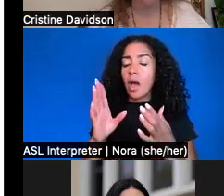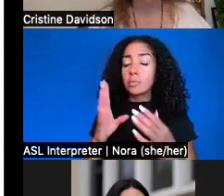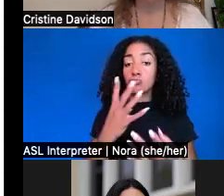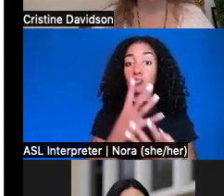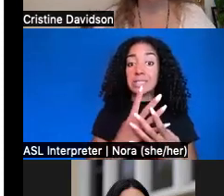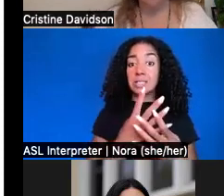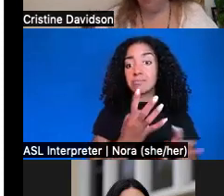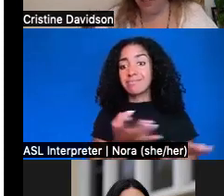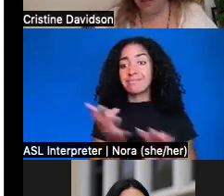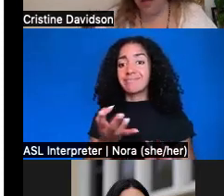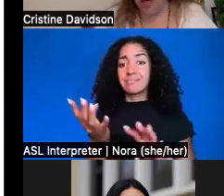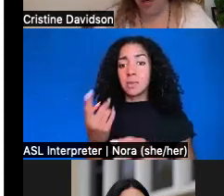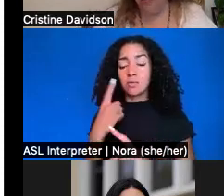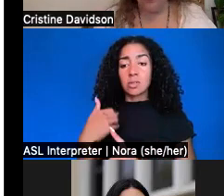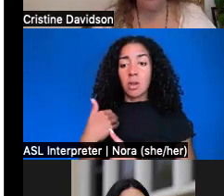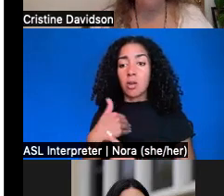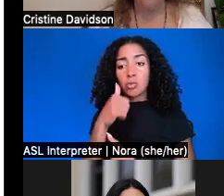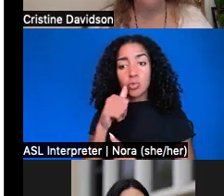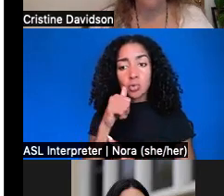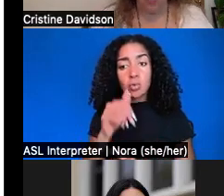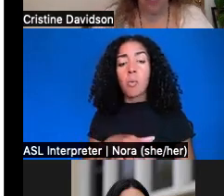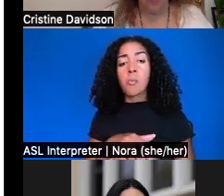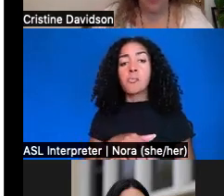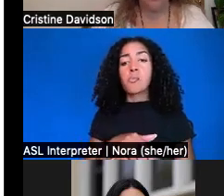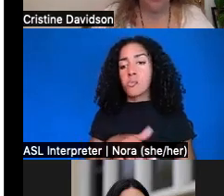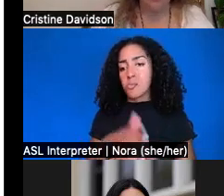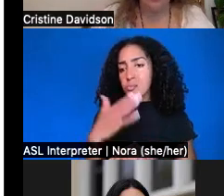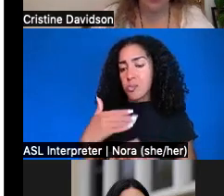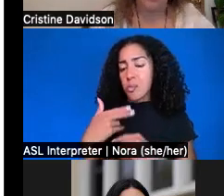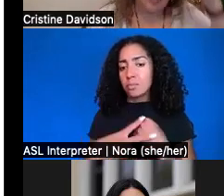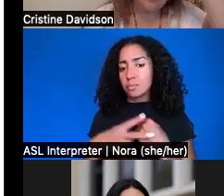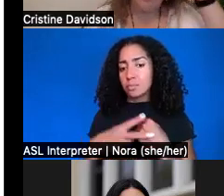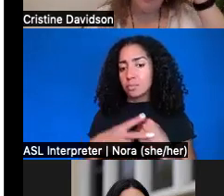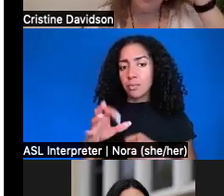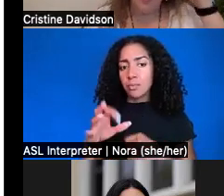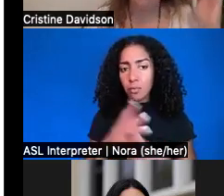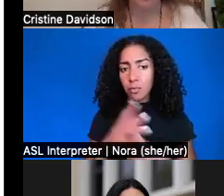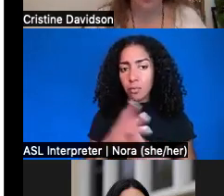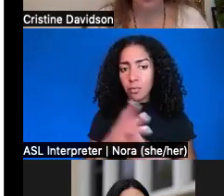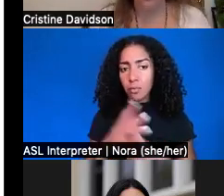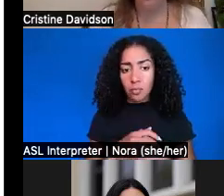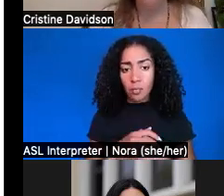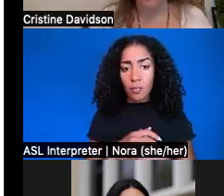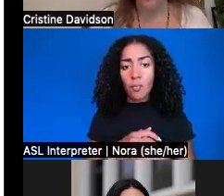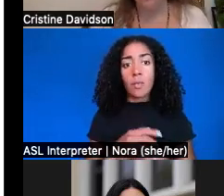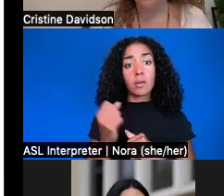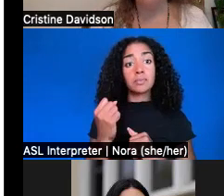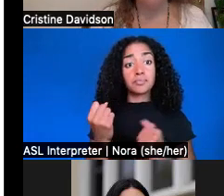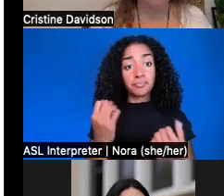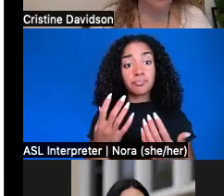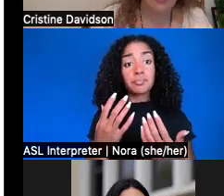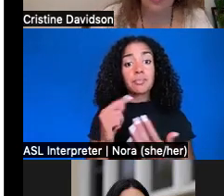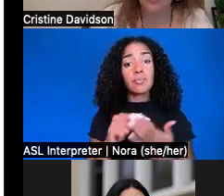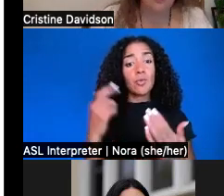Limited impulse control can happen for lots of reasons. So for being young and just not developing it, but also if there is